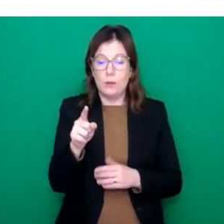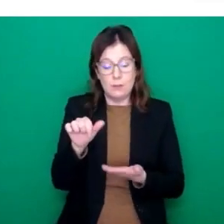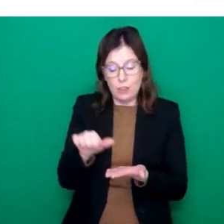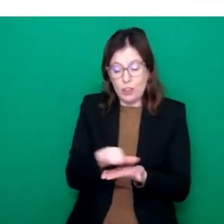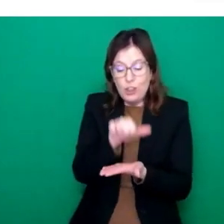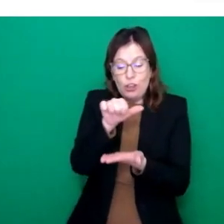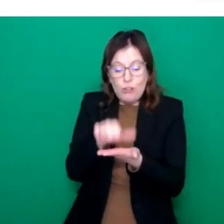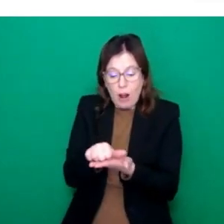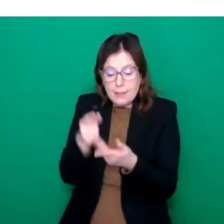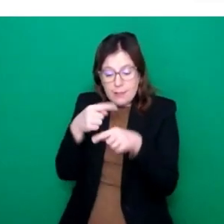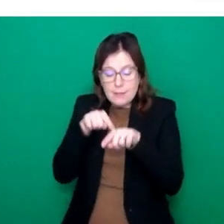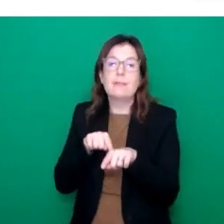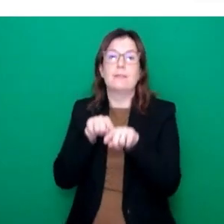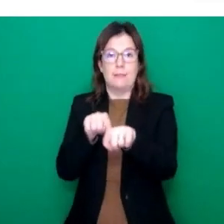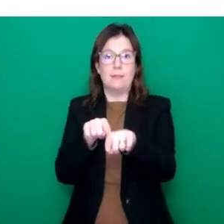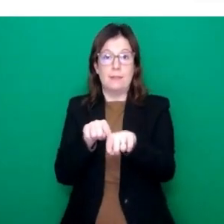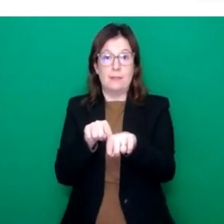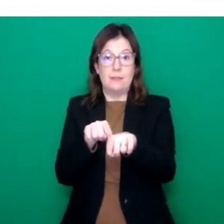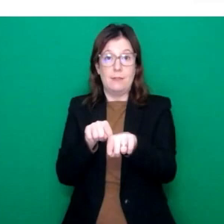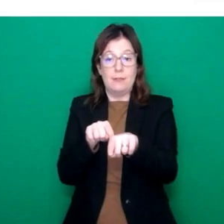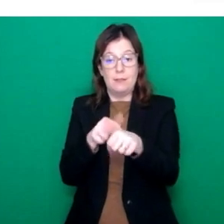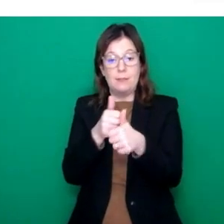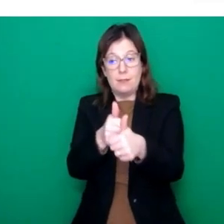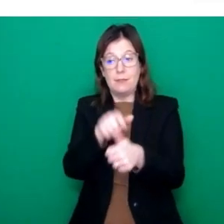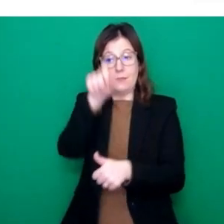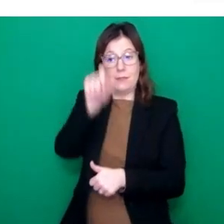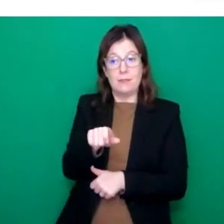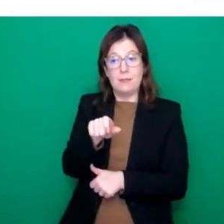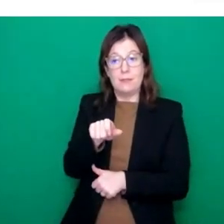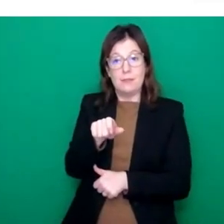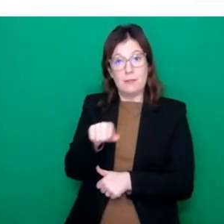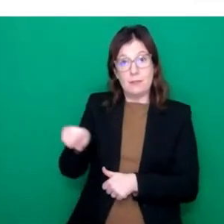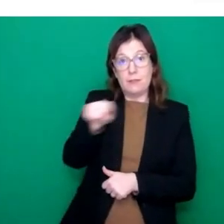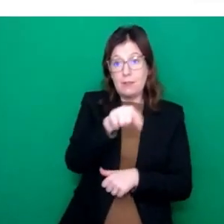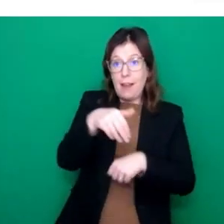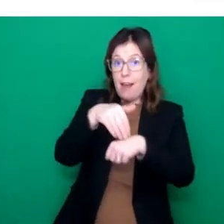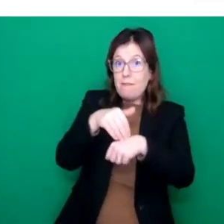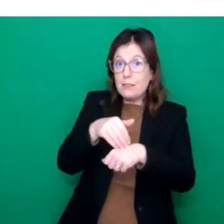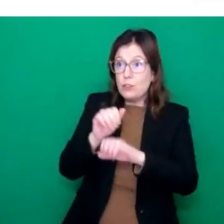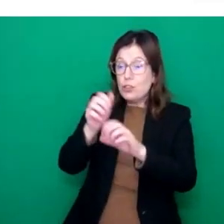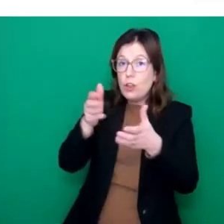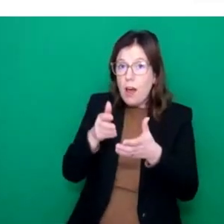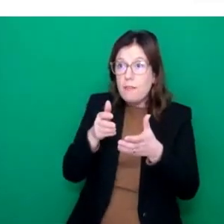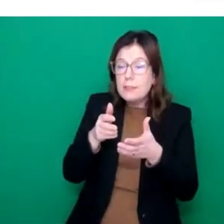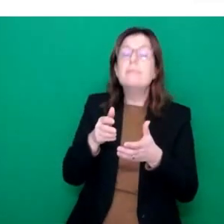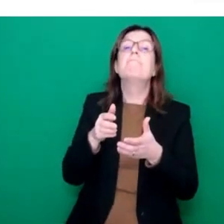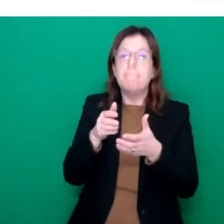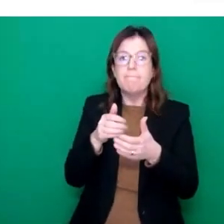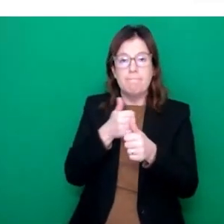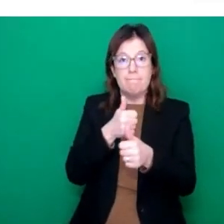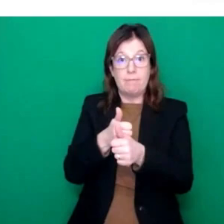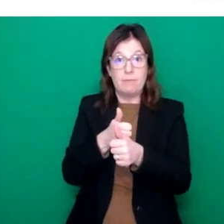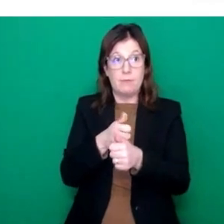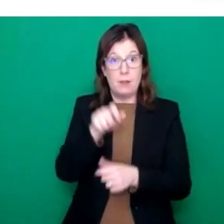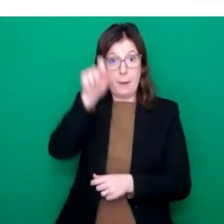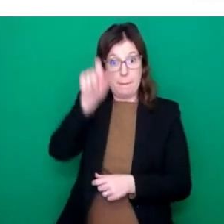by and for the person mostly affected or influenced by our services or encounter. If this person we are